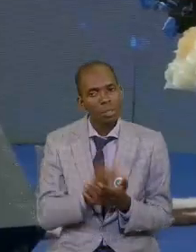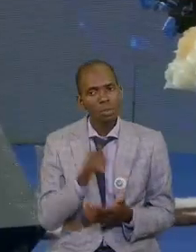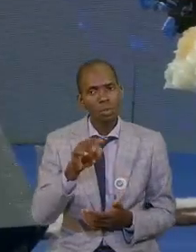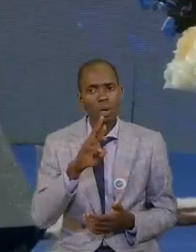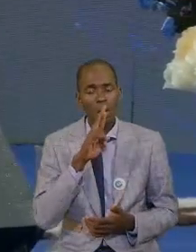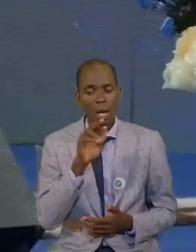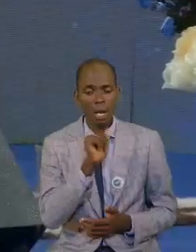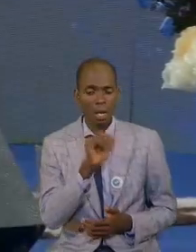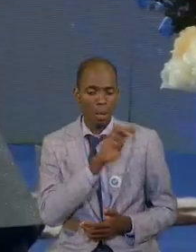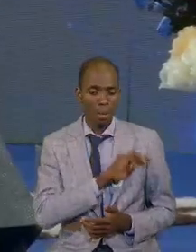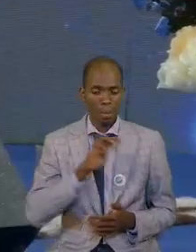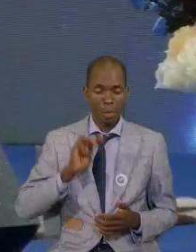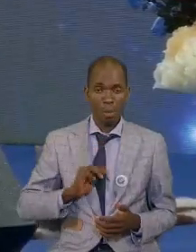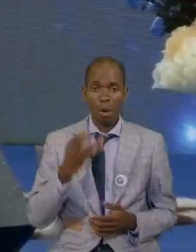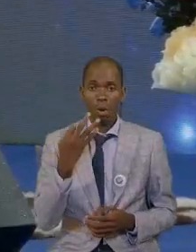of Christ,